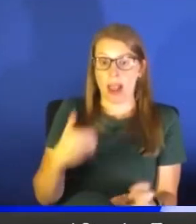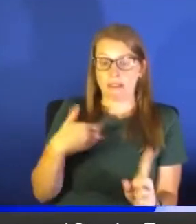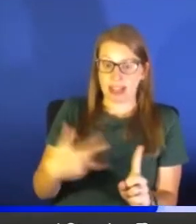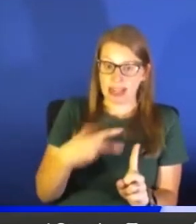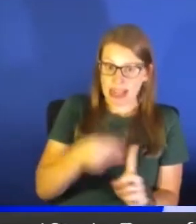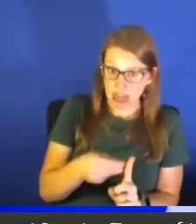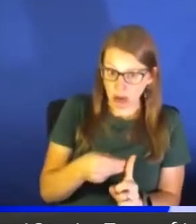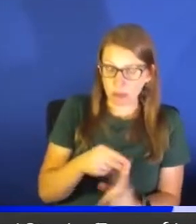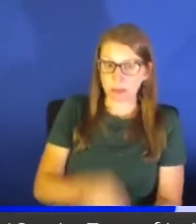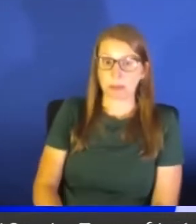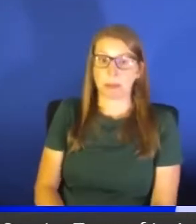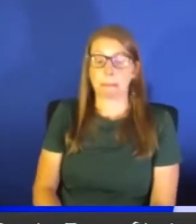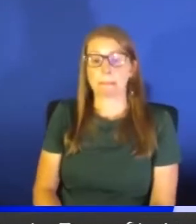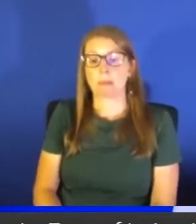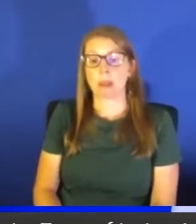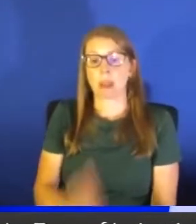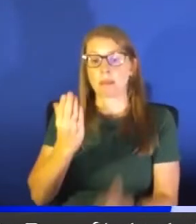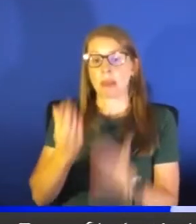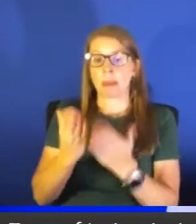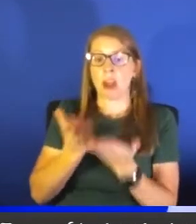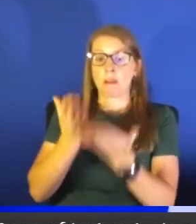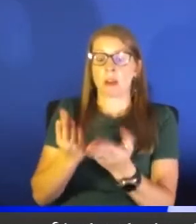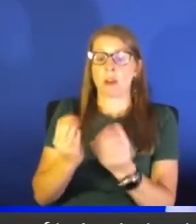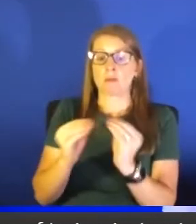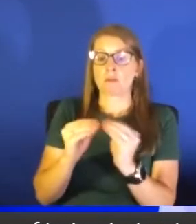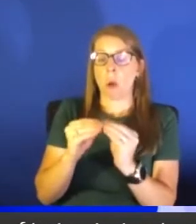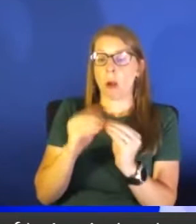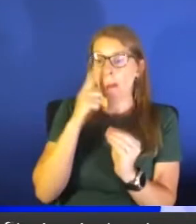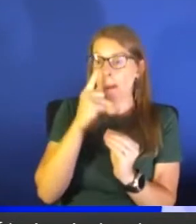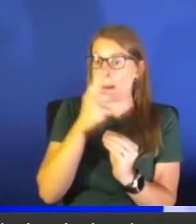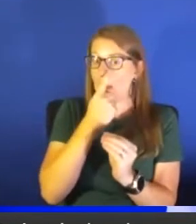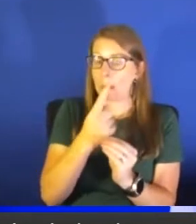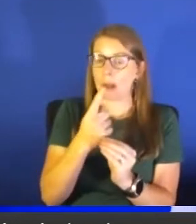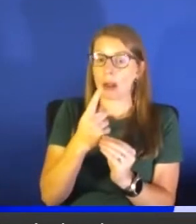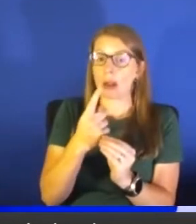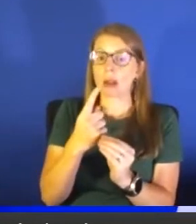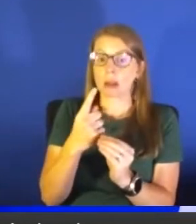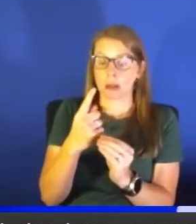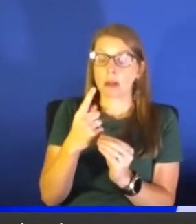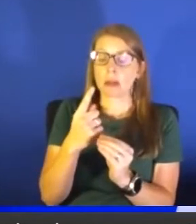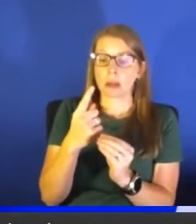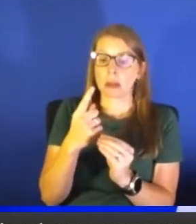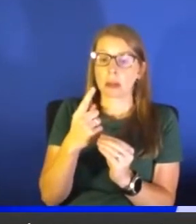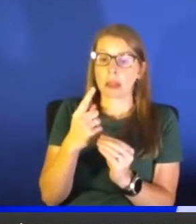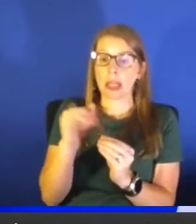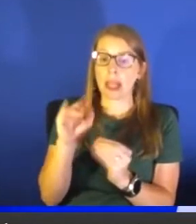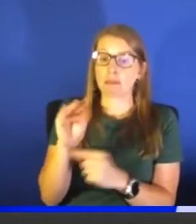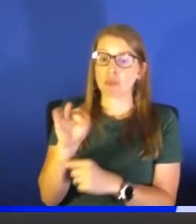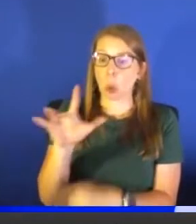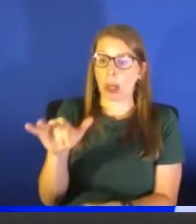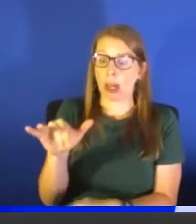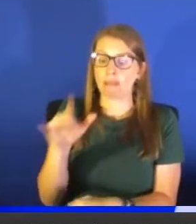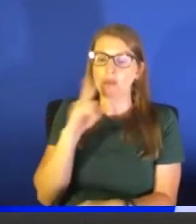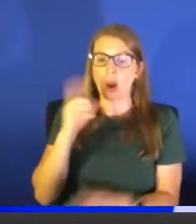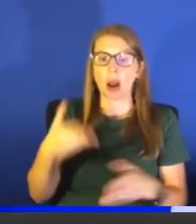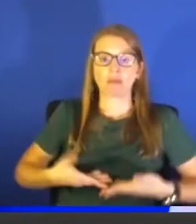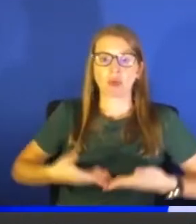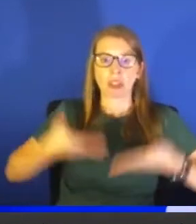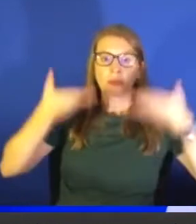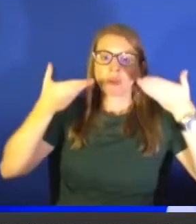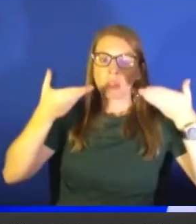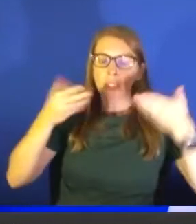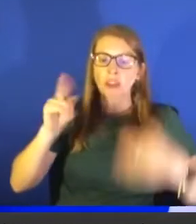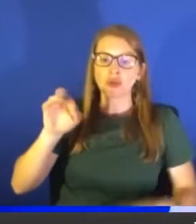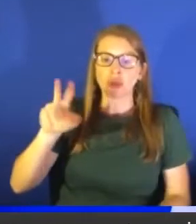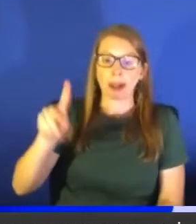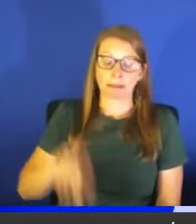essentially, and it may even offer more mucosal immunity, so immunity in the nasal passages in that upper respiratory tract. No more news other